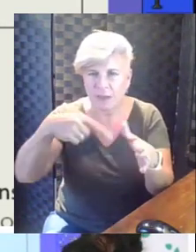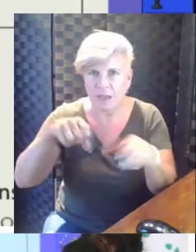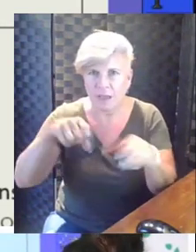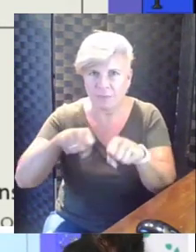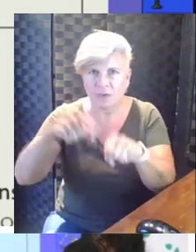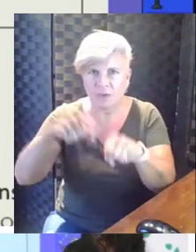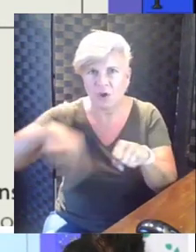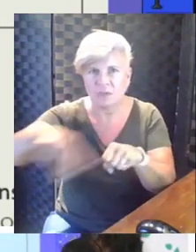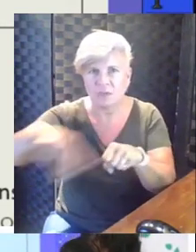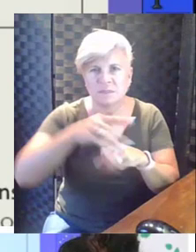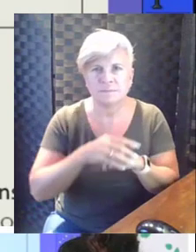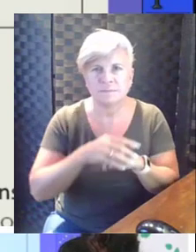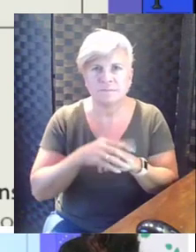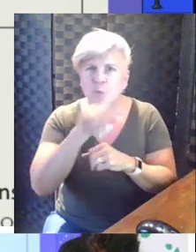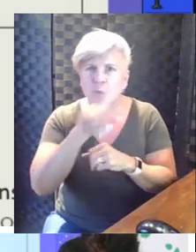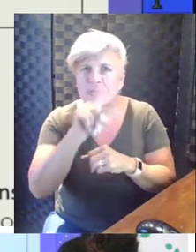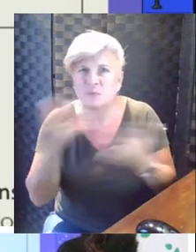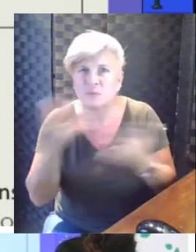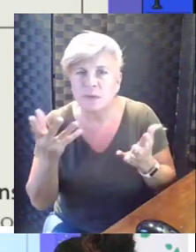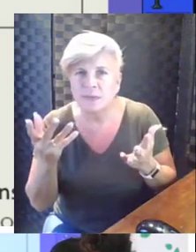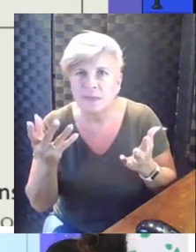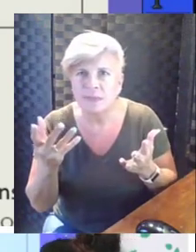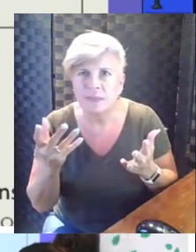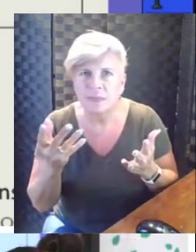What's the question asking us?